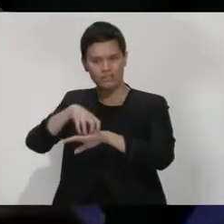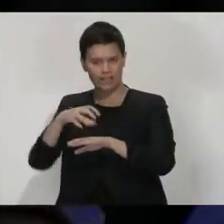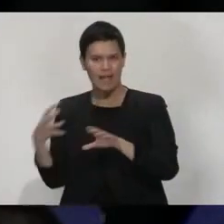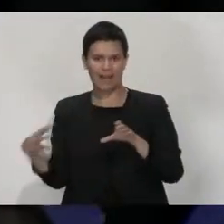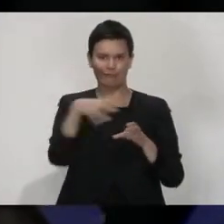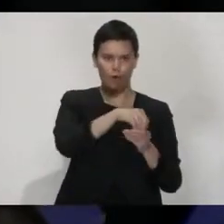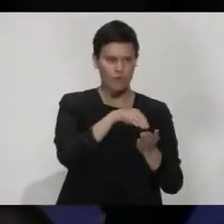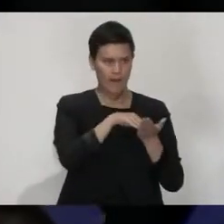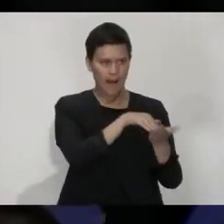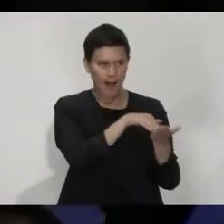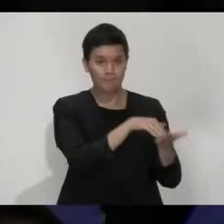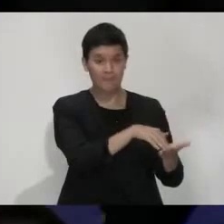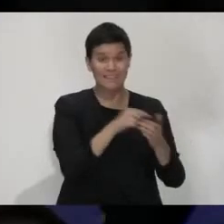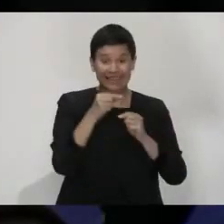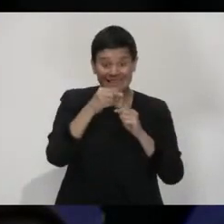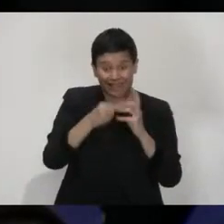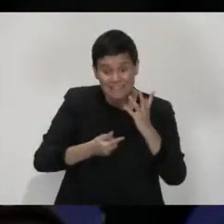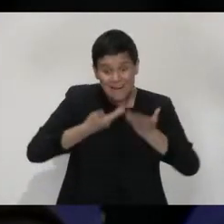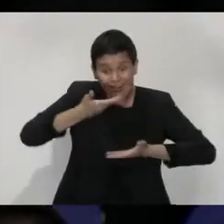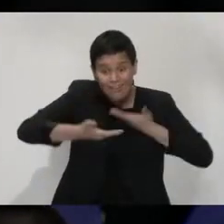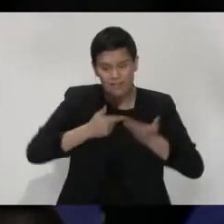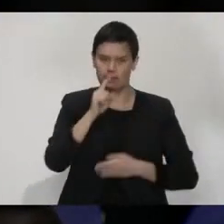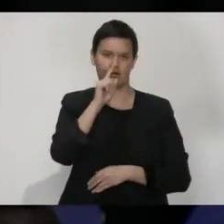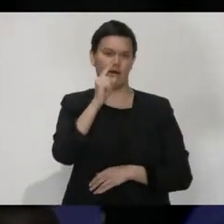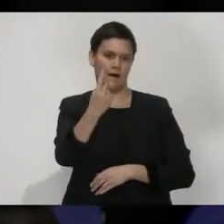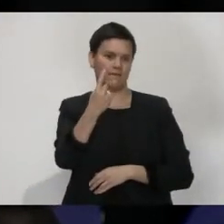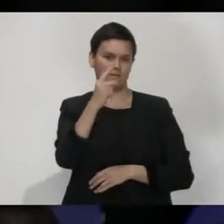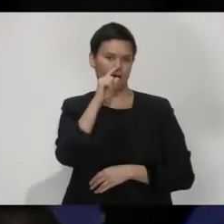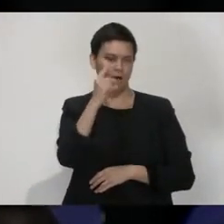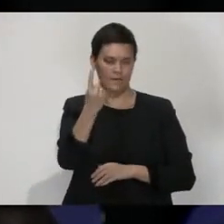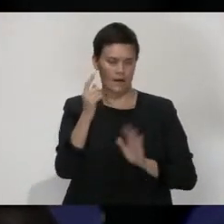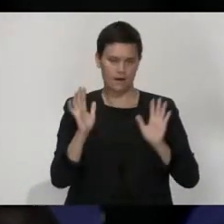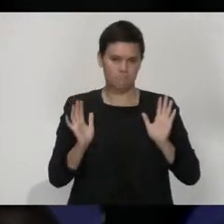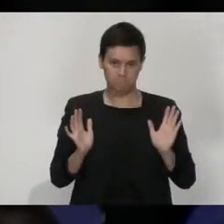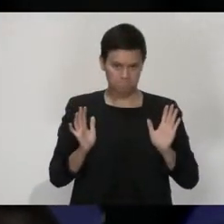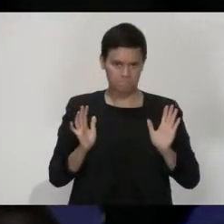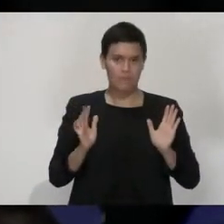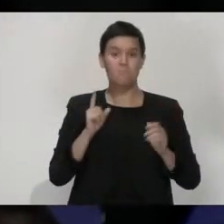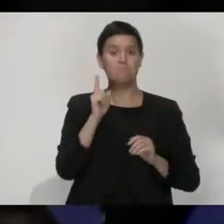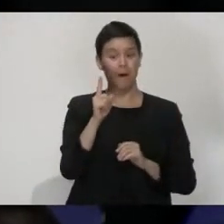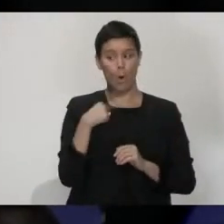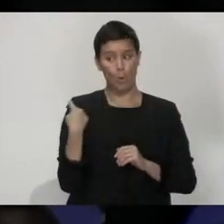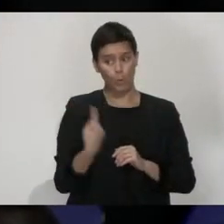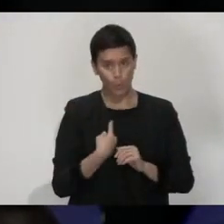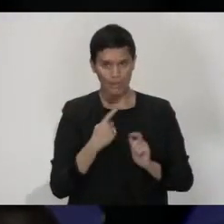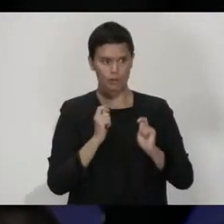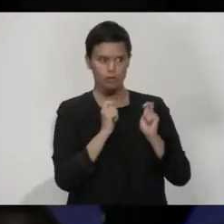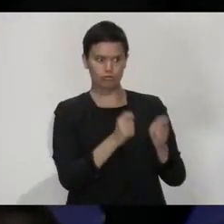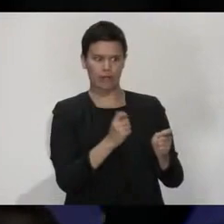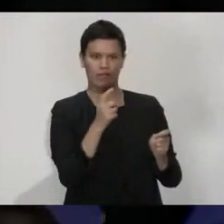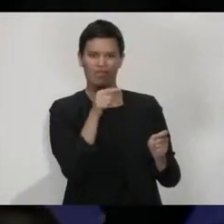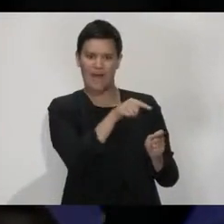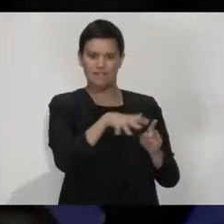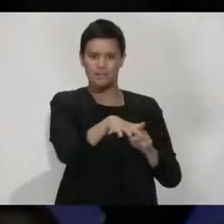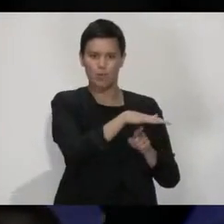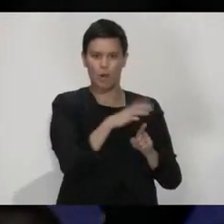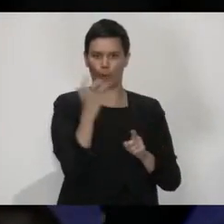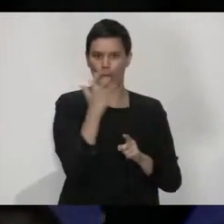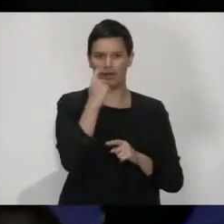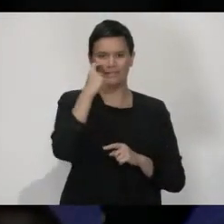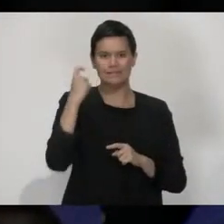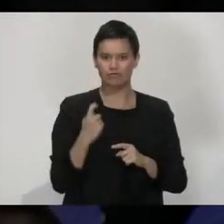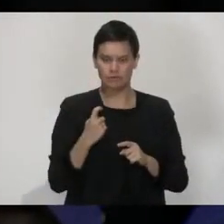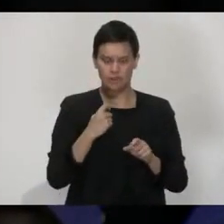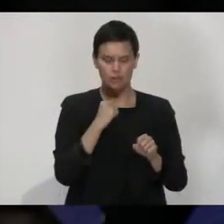not really at liberty to go any further than that, other than to say we're taking it seriously. The GCSB's